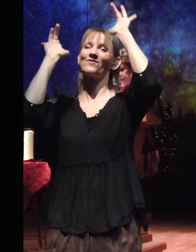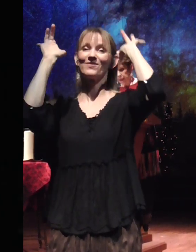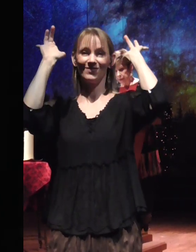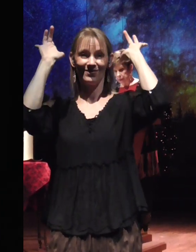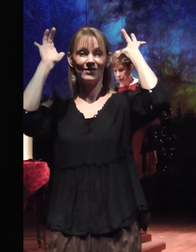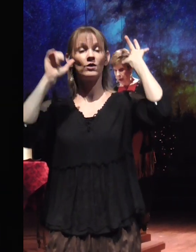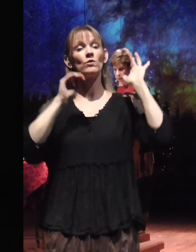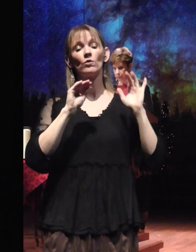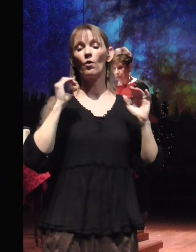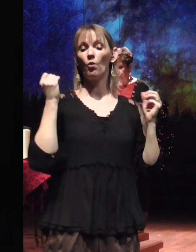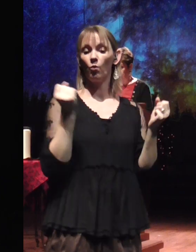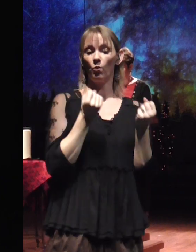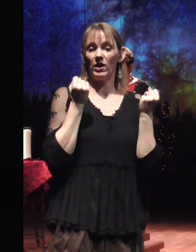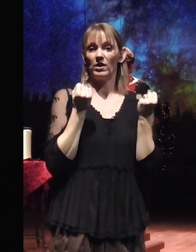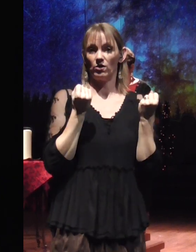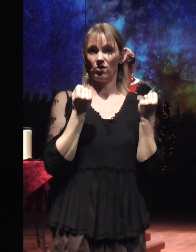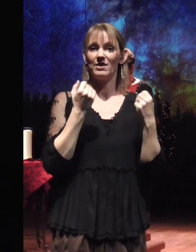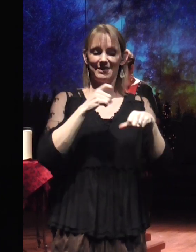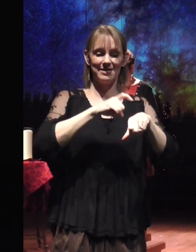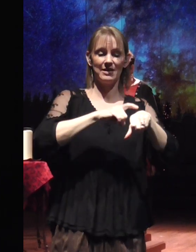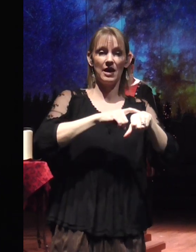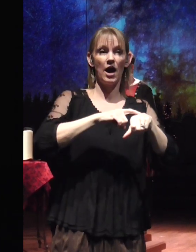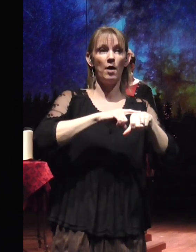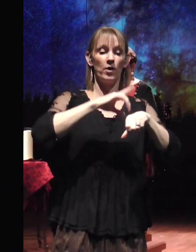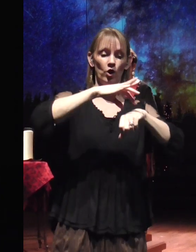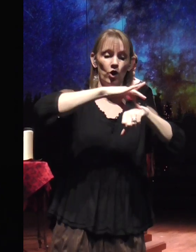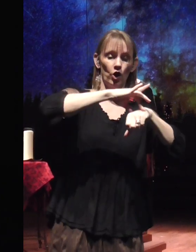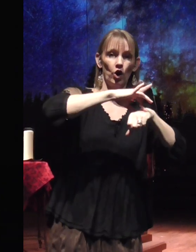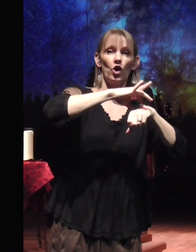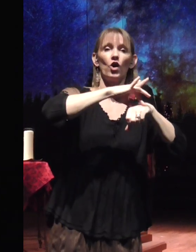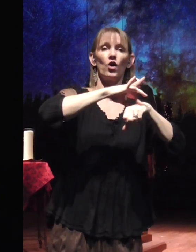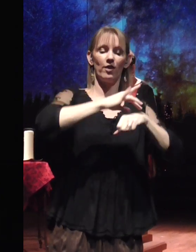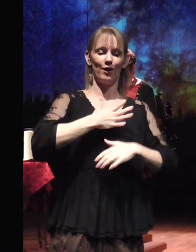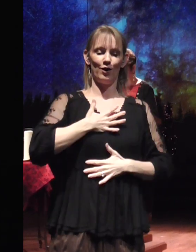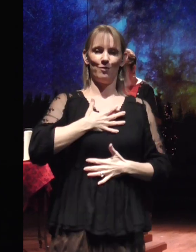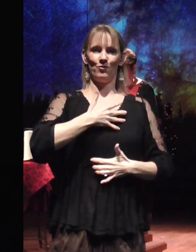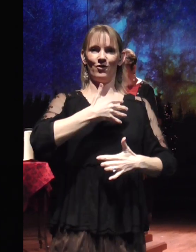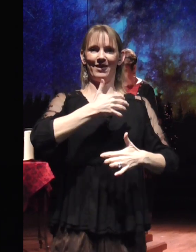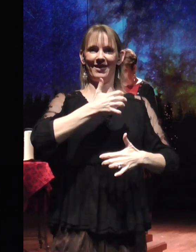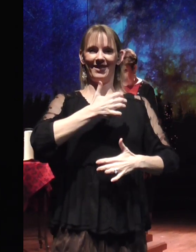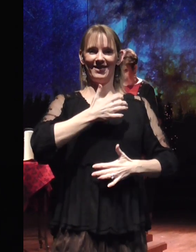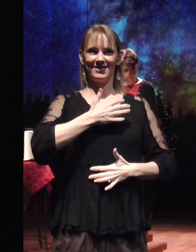So winter is the time when the earth takes a deep breath,